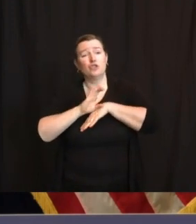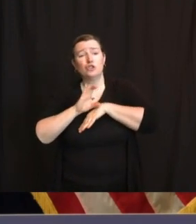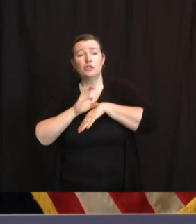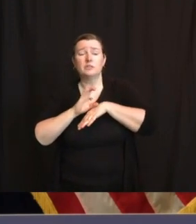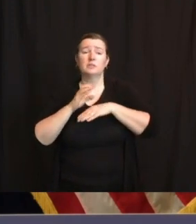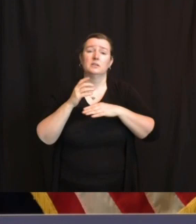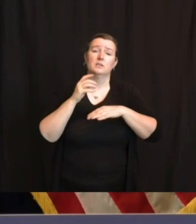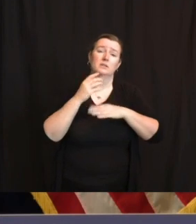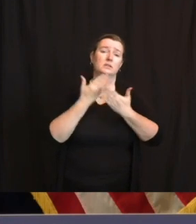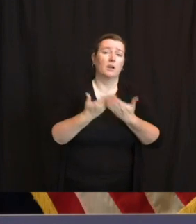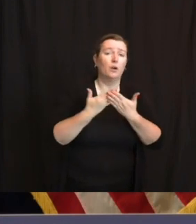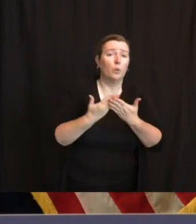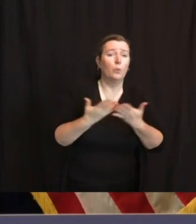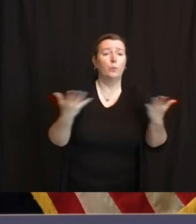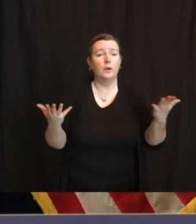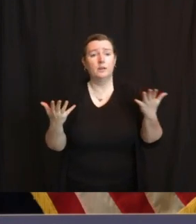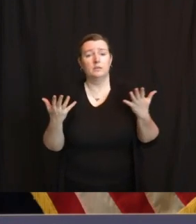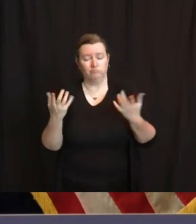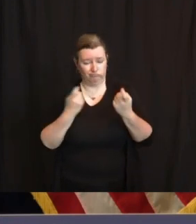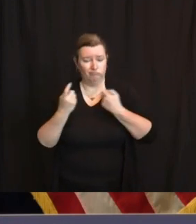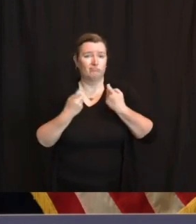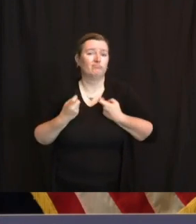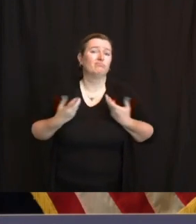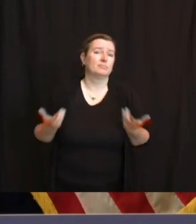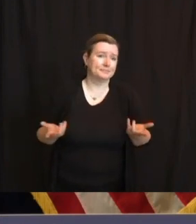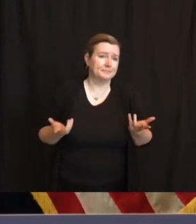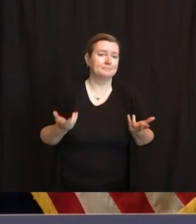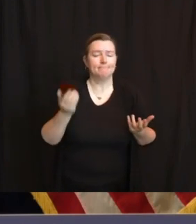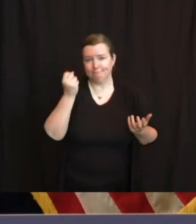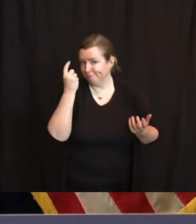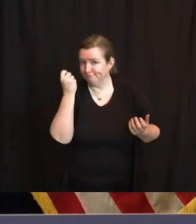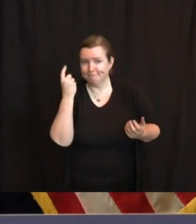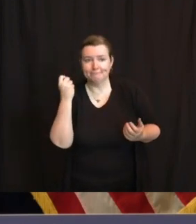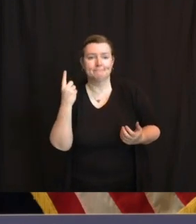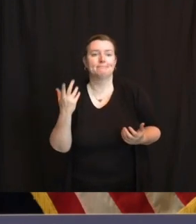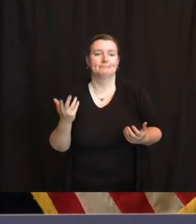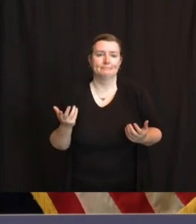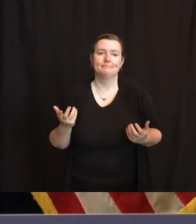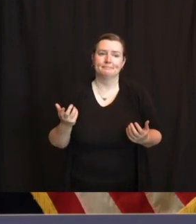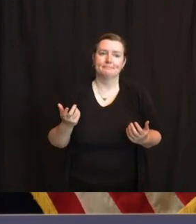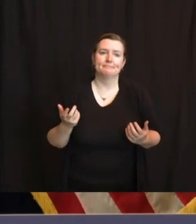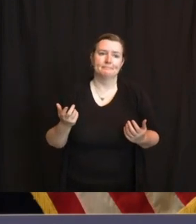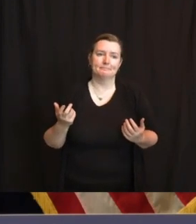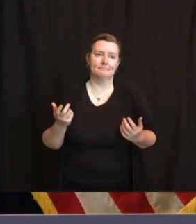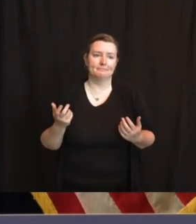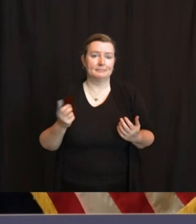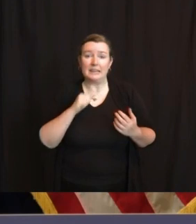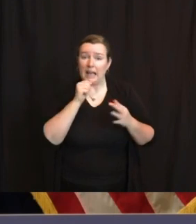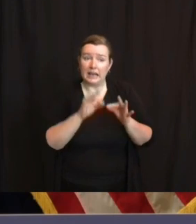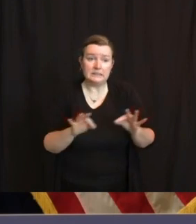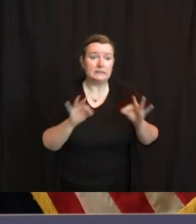by the way, across all faiths. As I said, our non-essential retail.